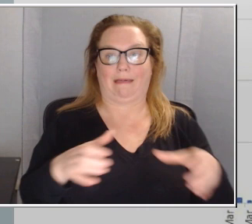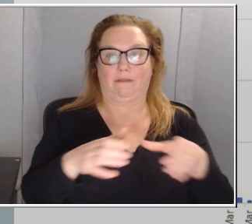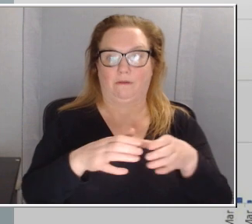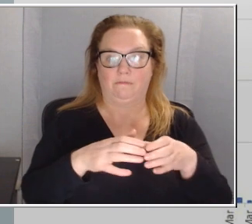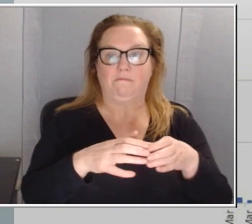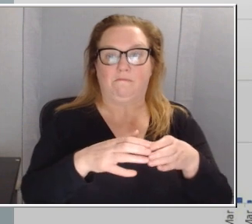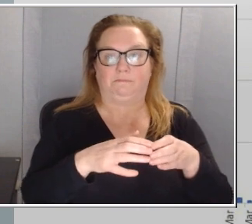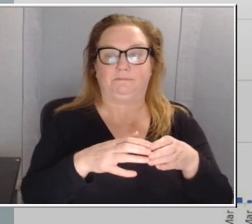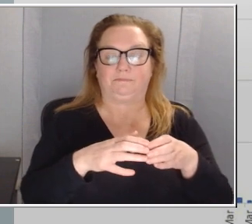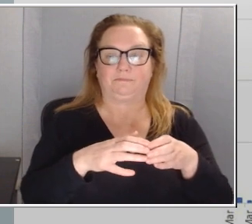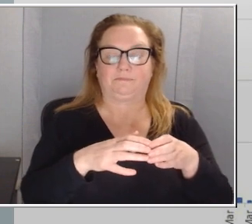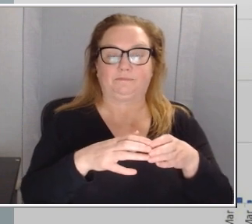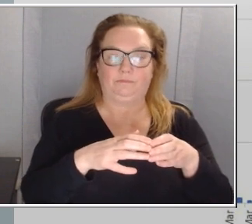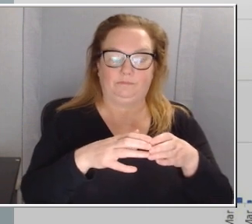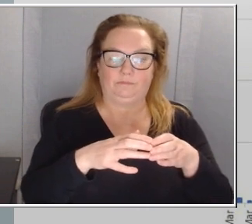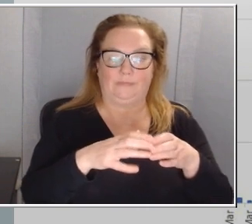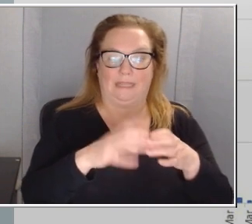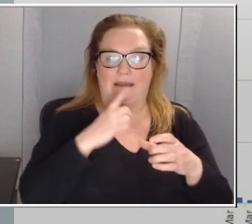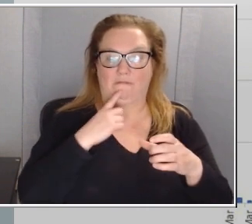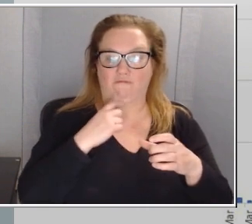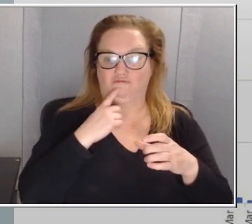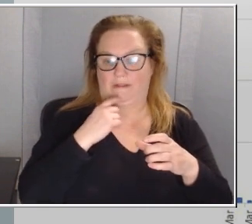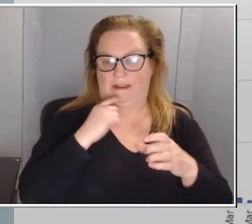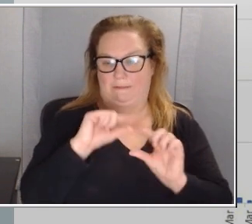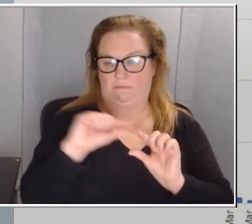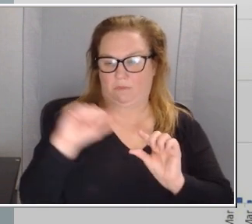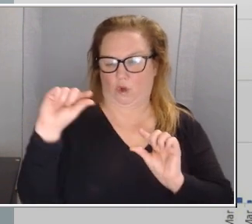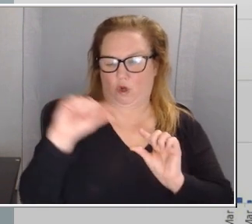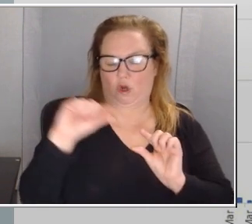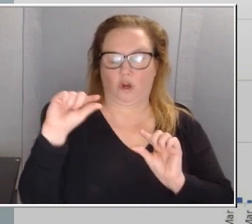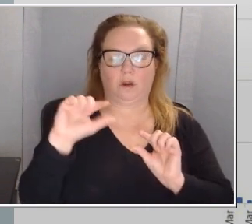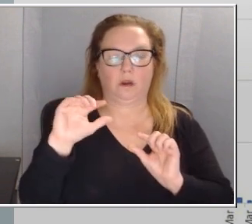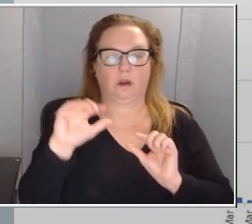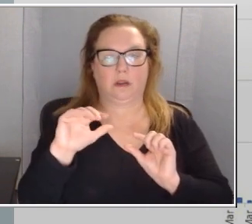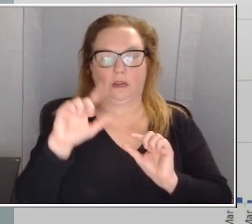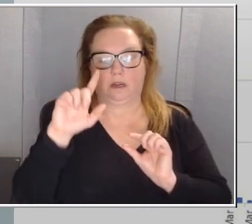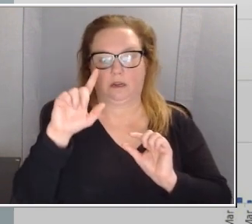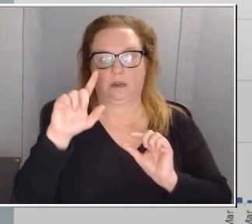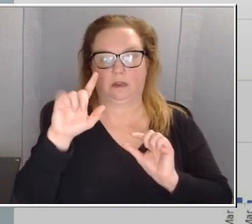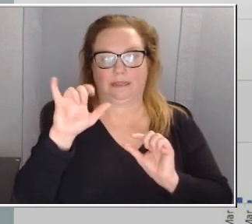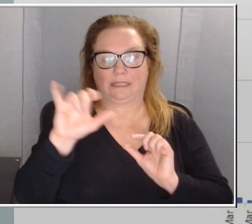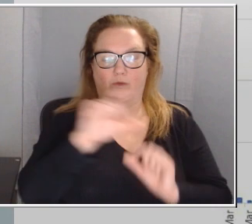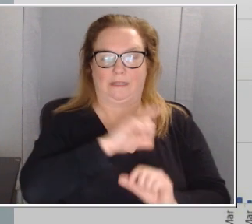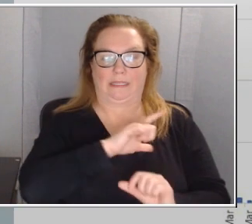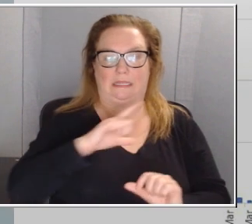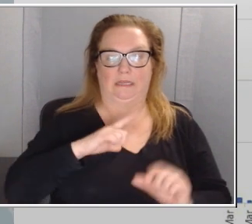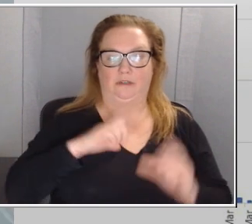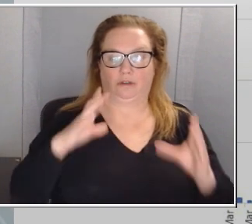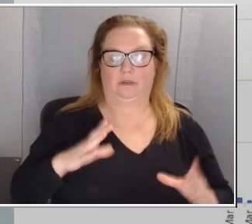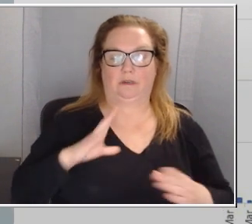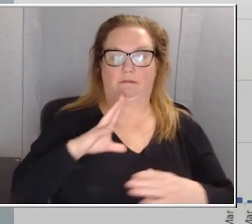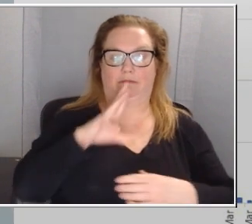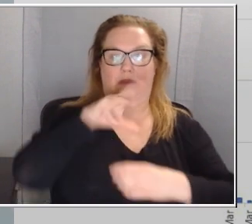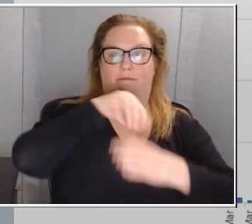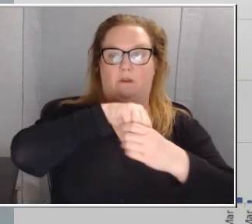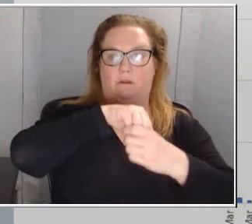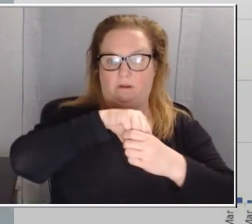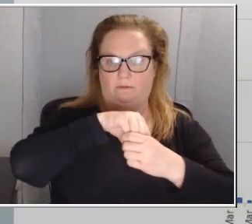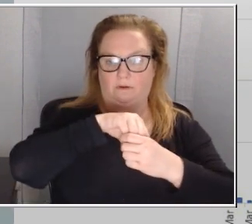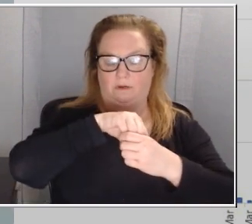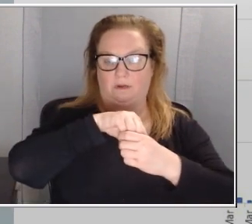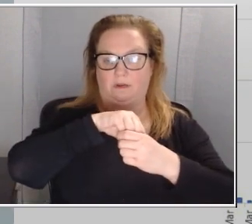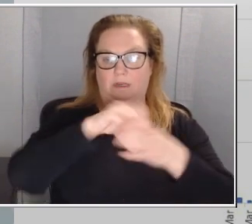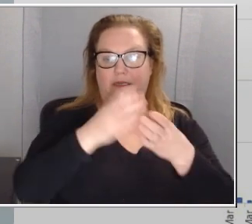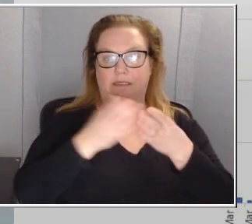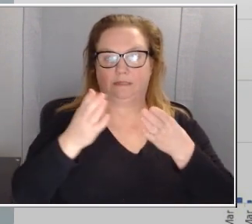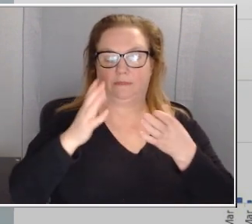the beginning of that red bar there, that's when the legislature intervened, did some things to